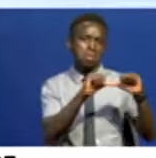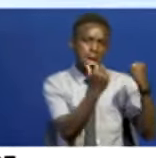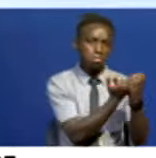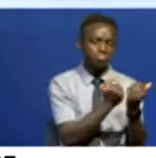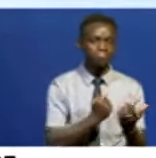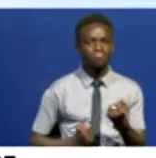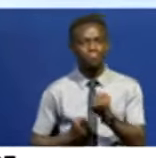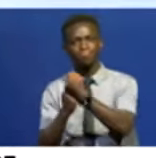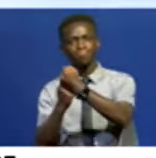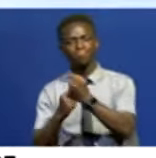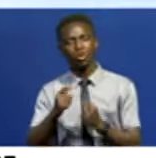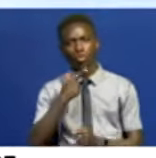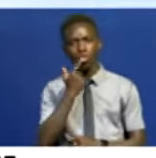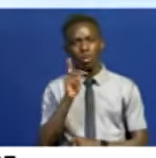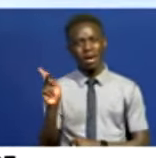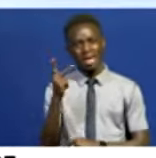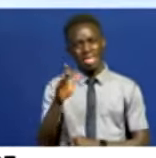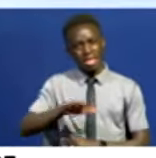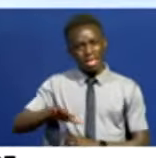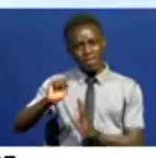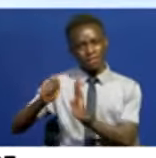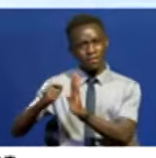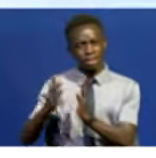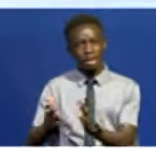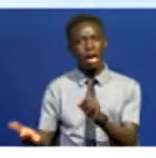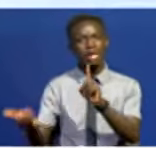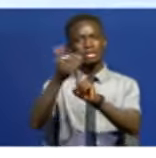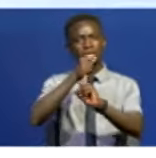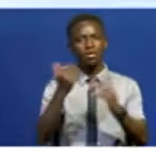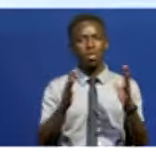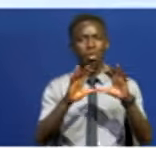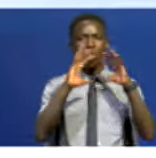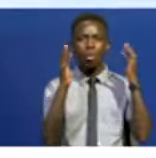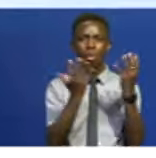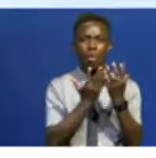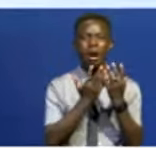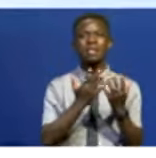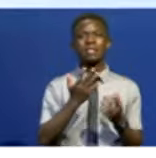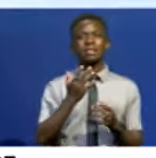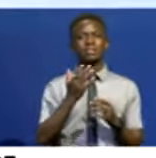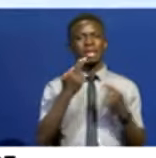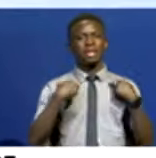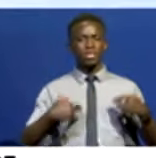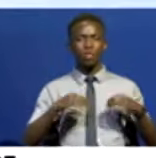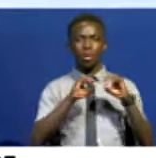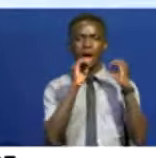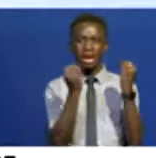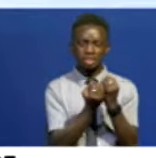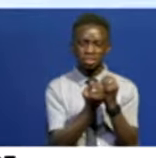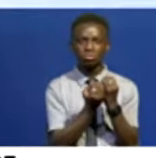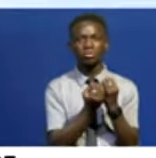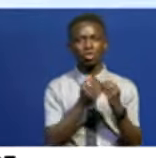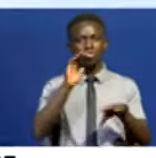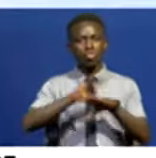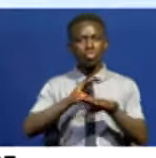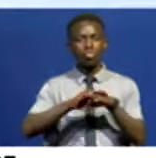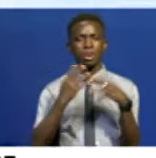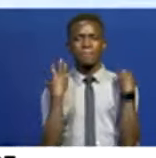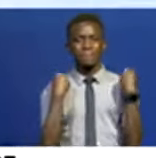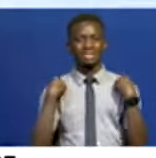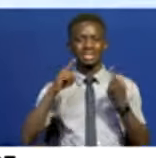achieve the World Health Organization's good manufacturing practice standards, to not only produce for